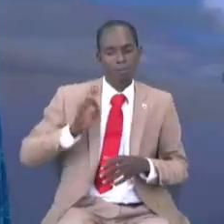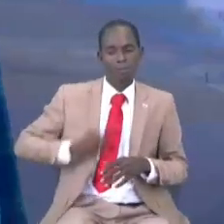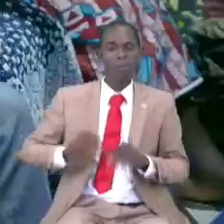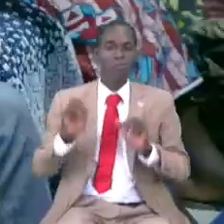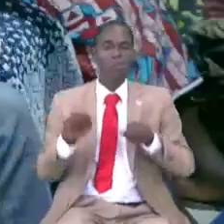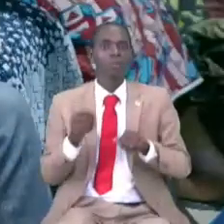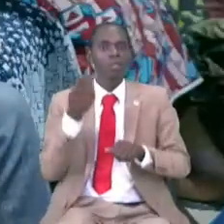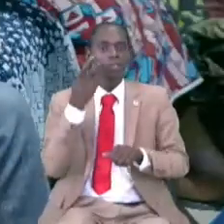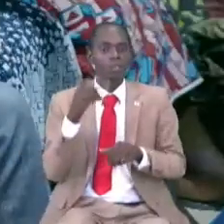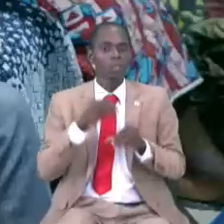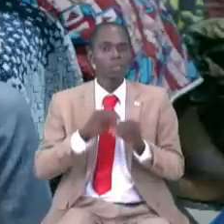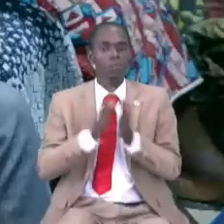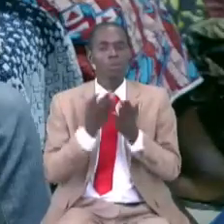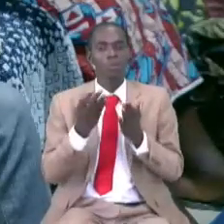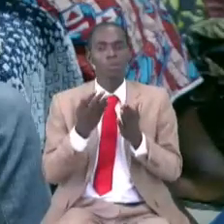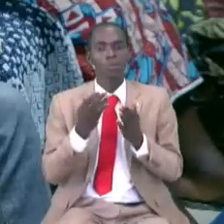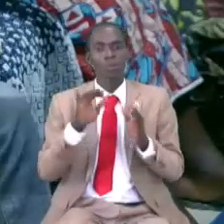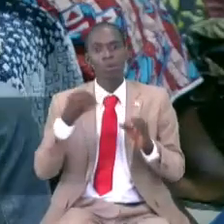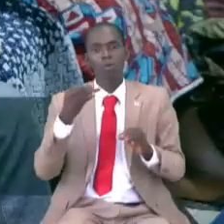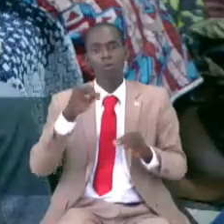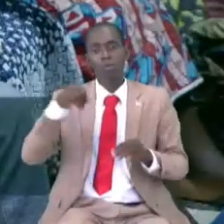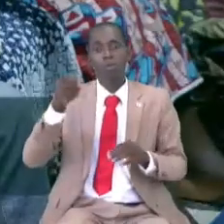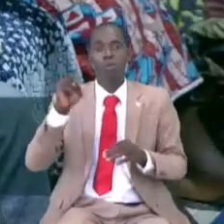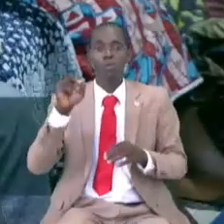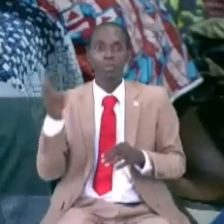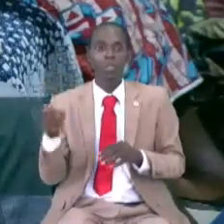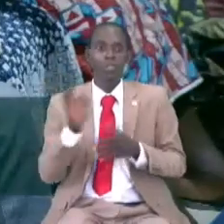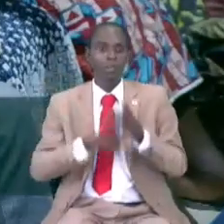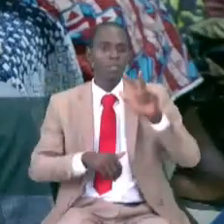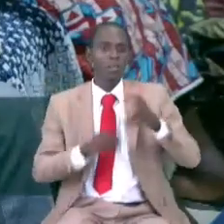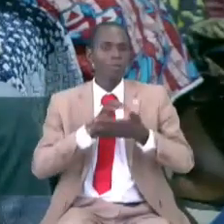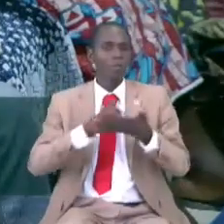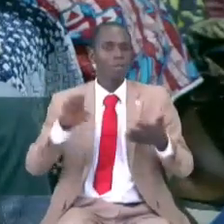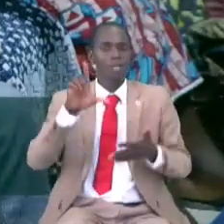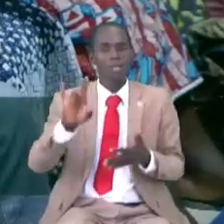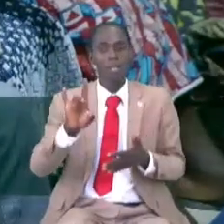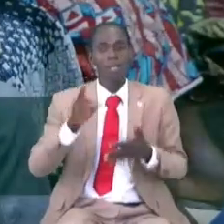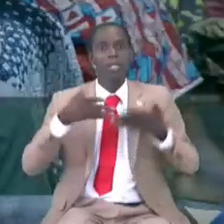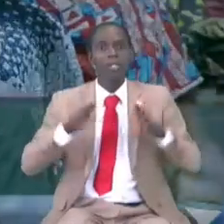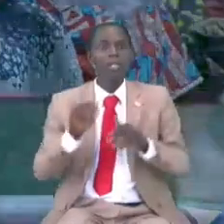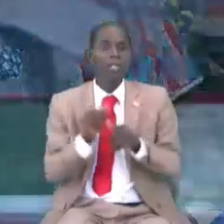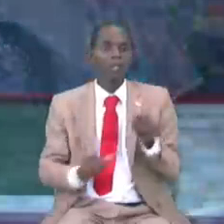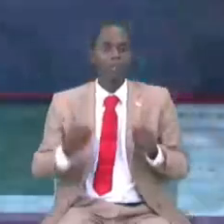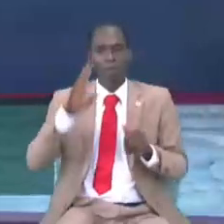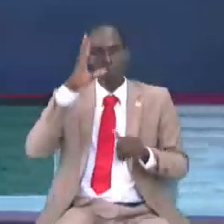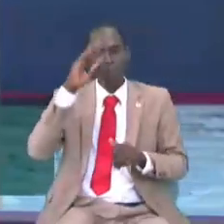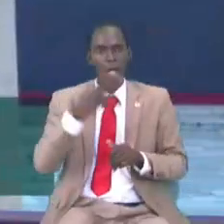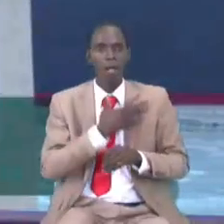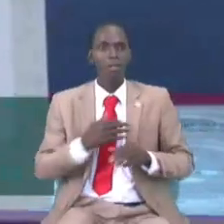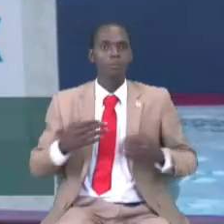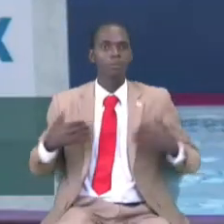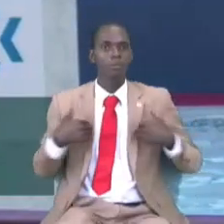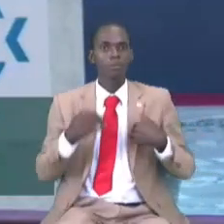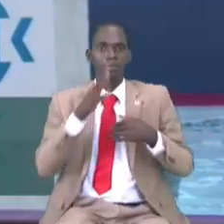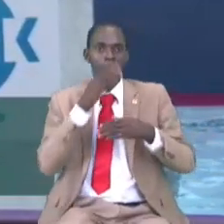every man and beast be covered with sackcloth. That the king talking, if the king will